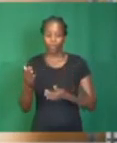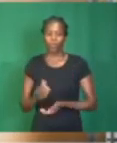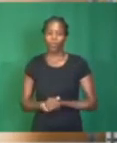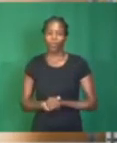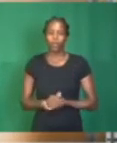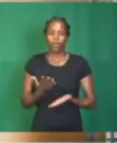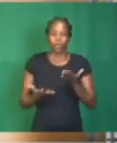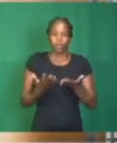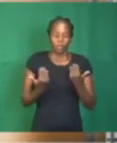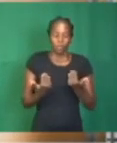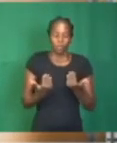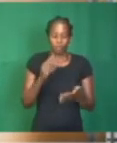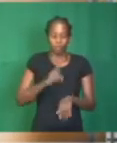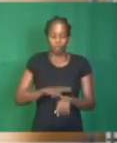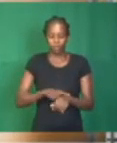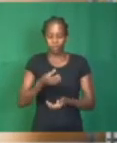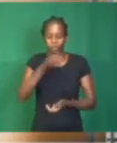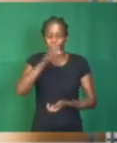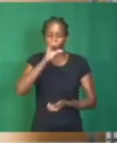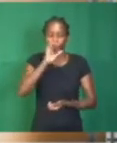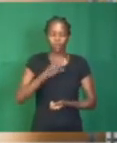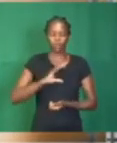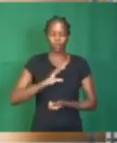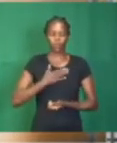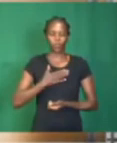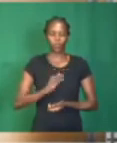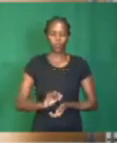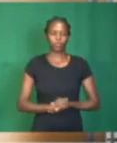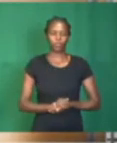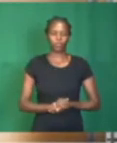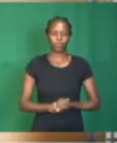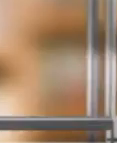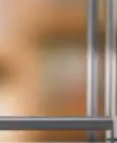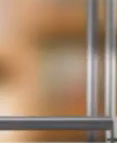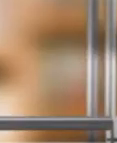a quick water break, and then when we come back, Mr. Sifunza continues.